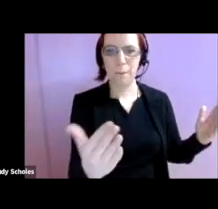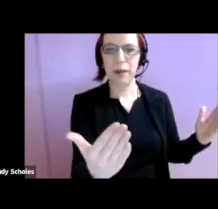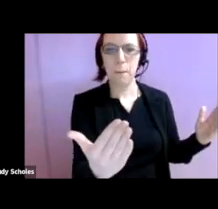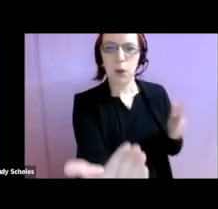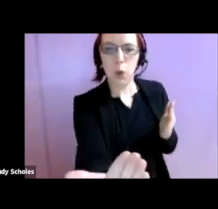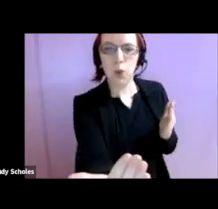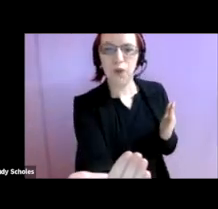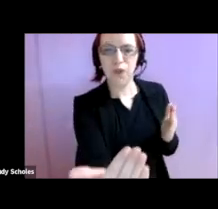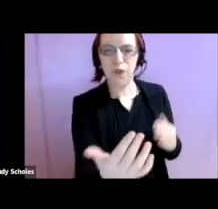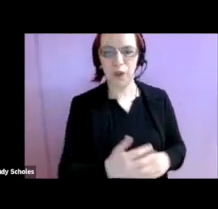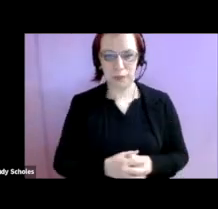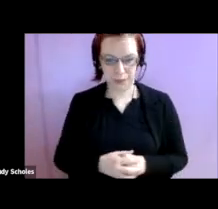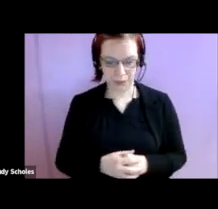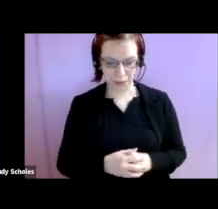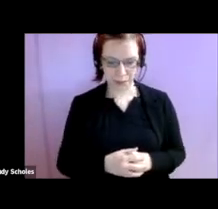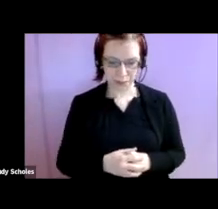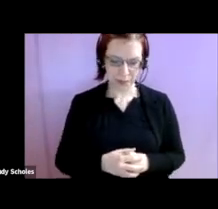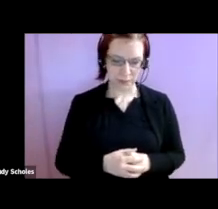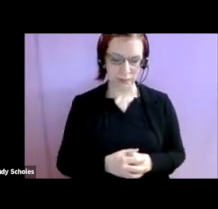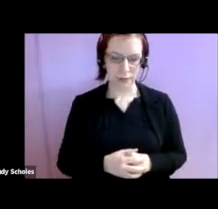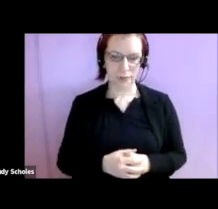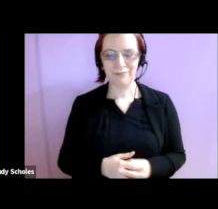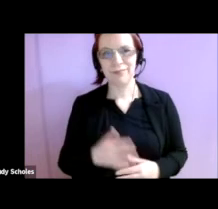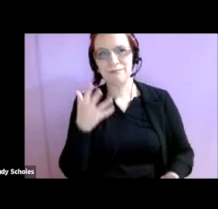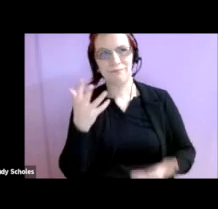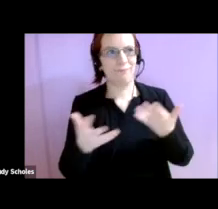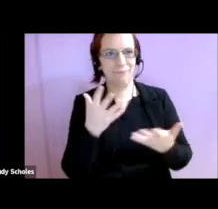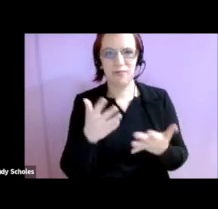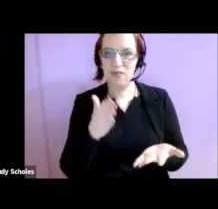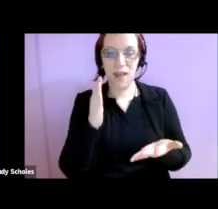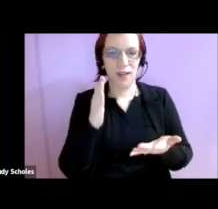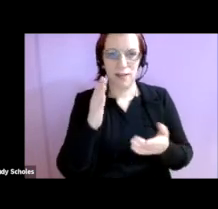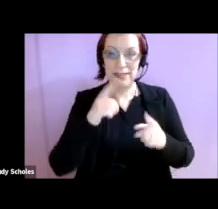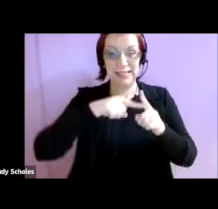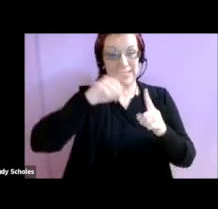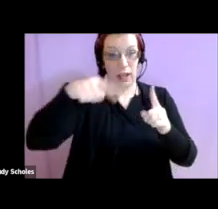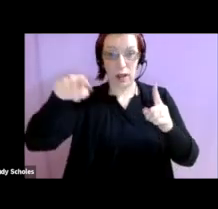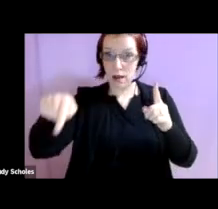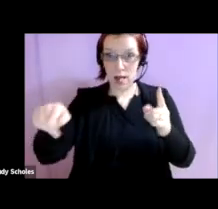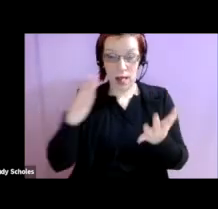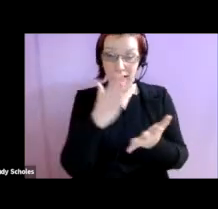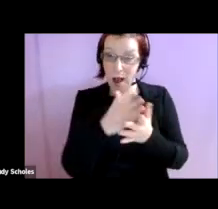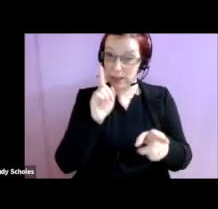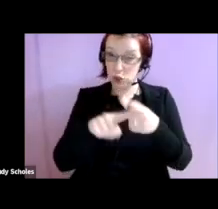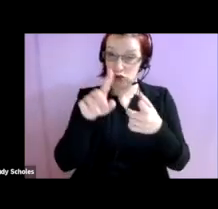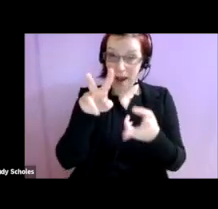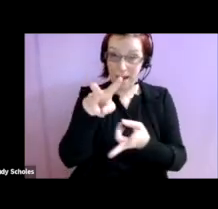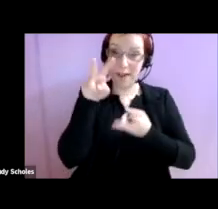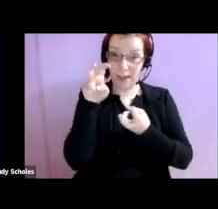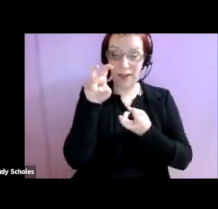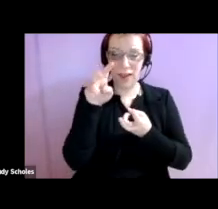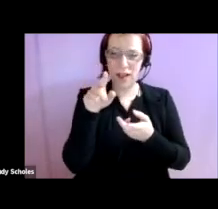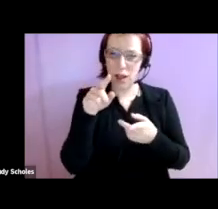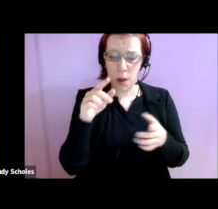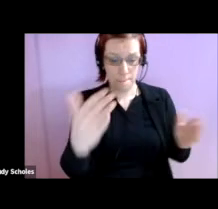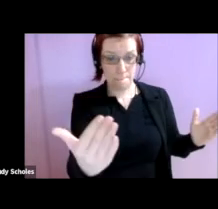haven't, even with the sort of biggest signals we can hope to detect, they haven't moved very much.